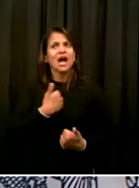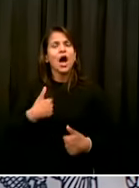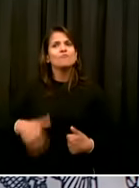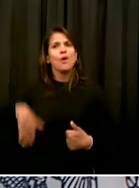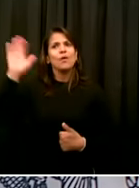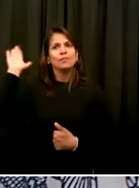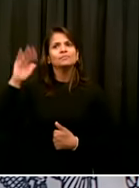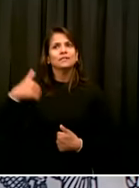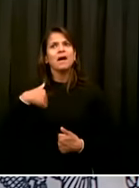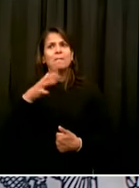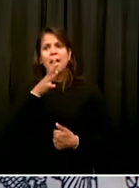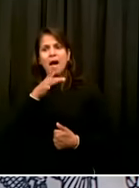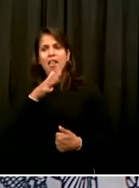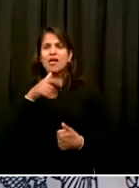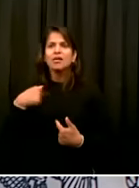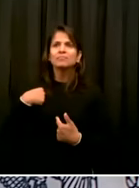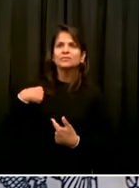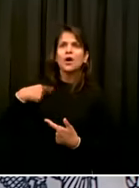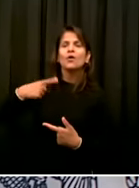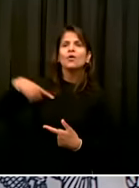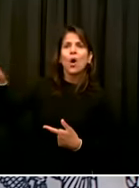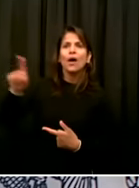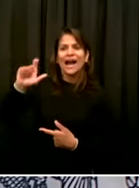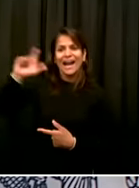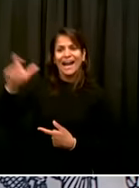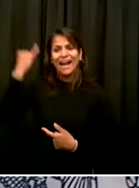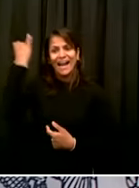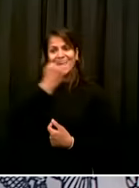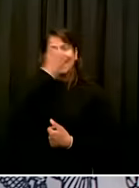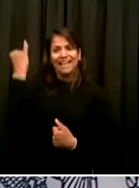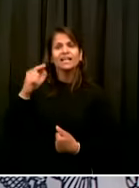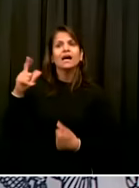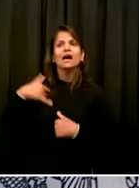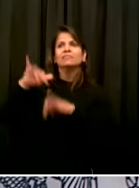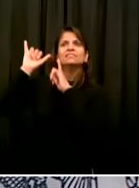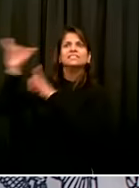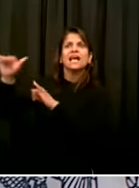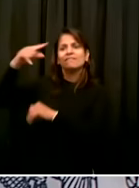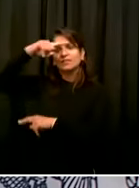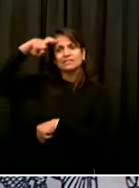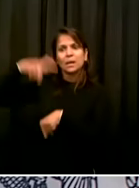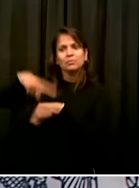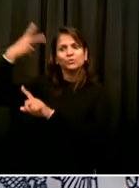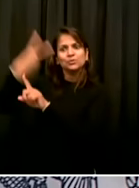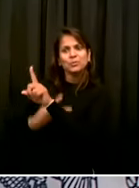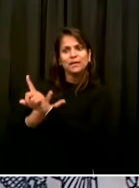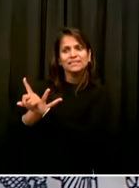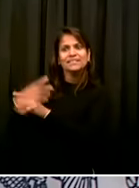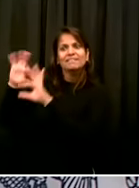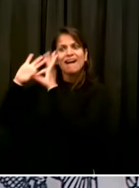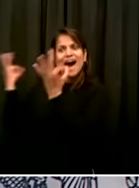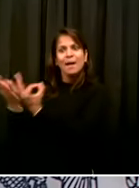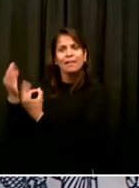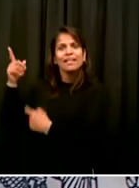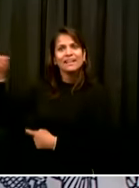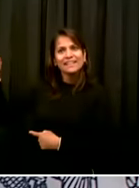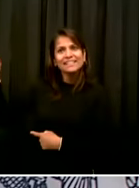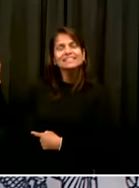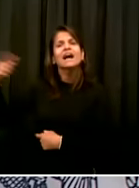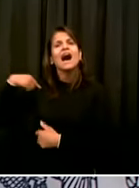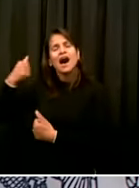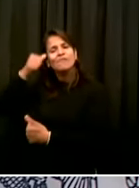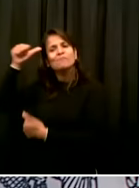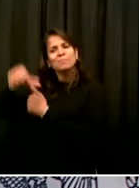people, certainly a lot of our communities, have the opportunity to send their kids to